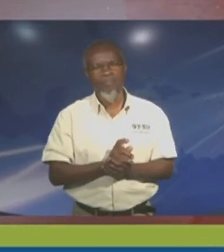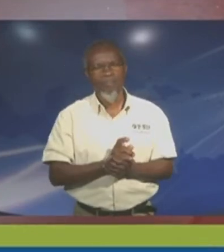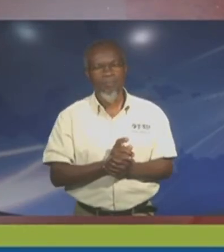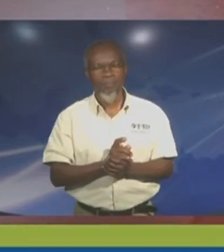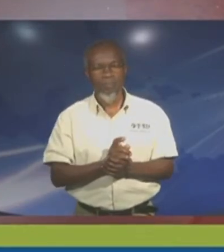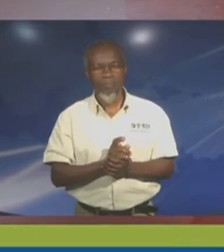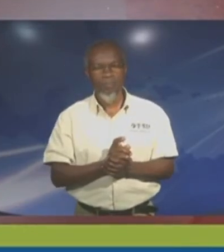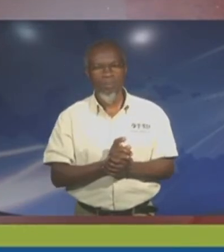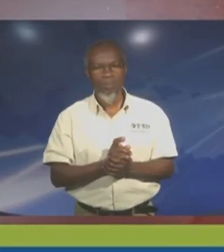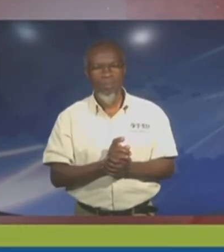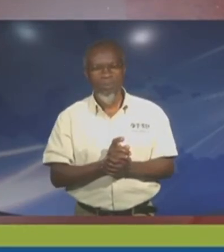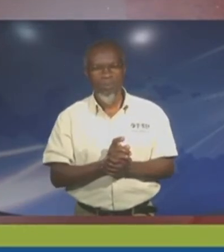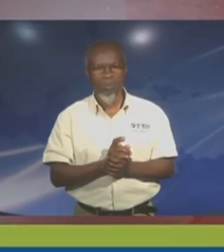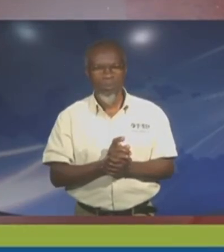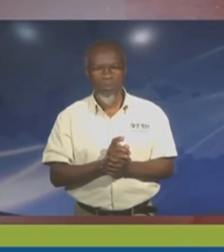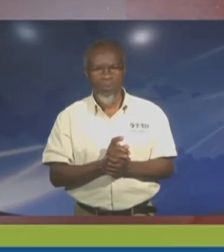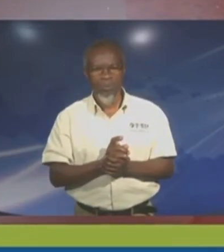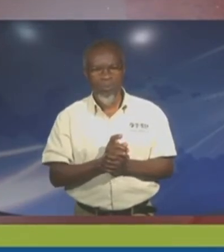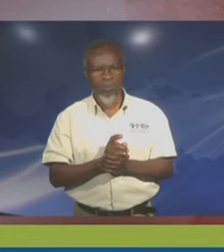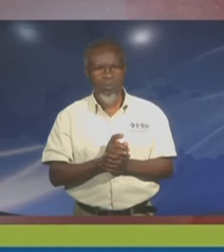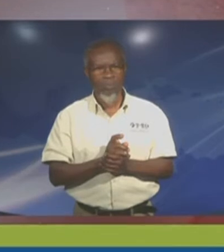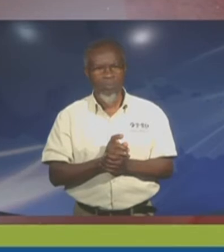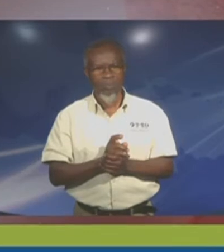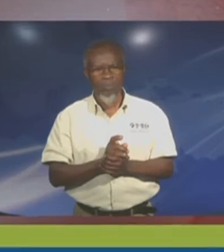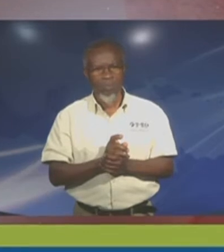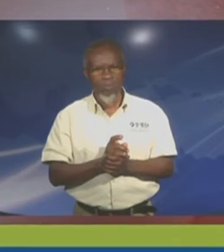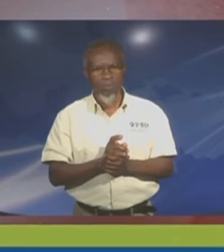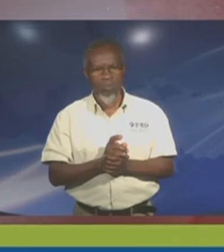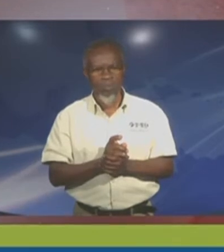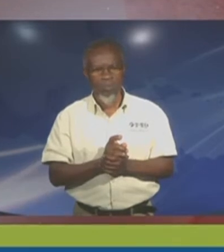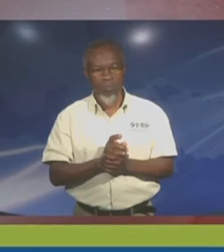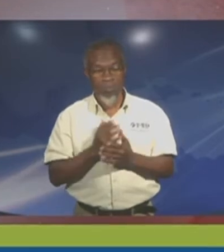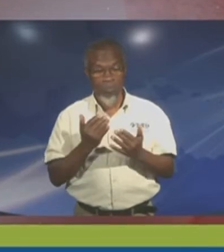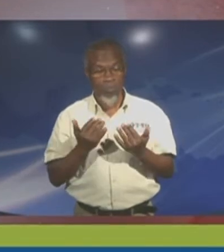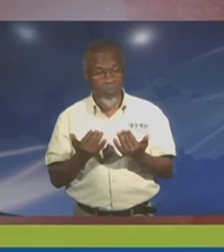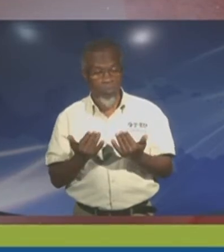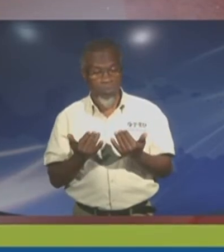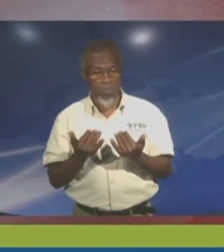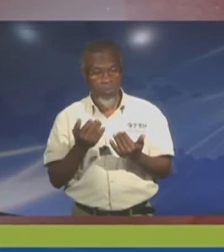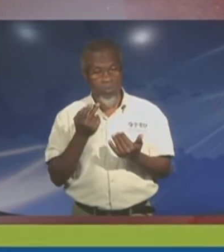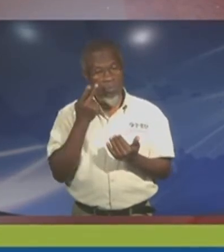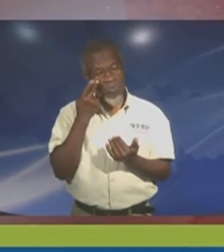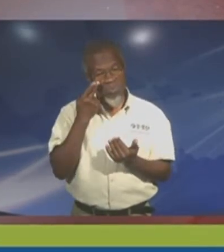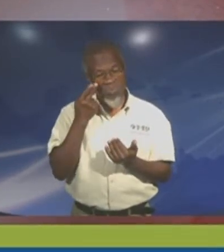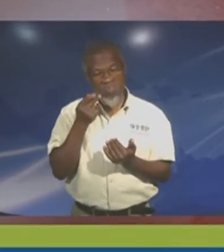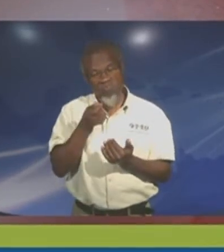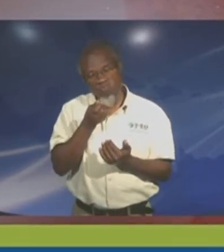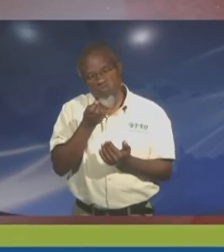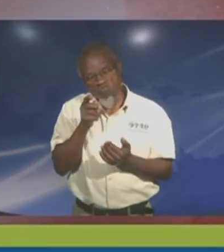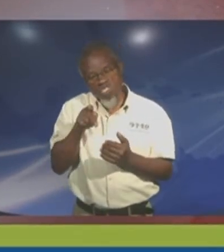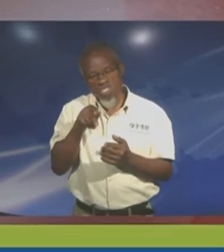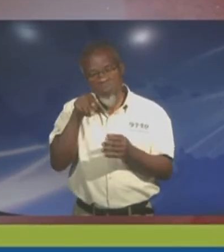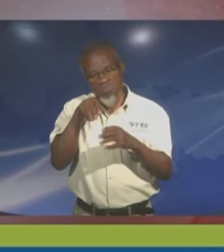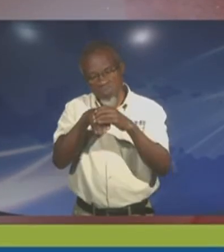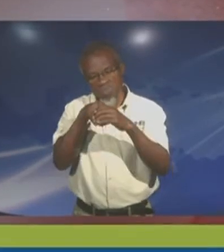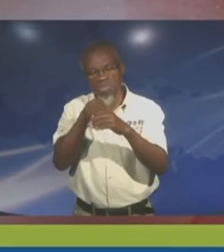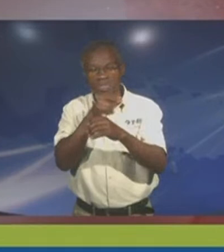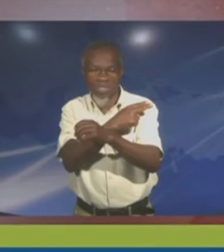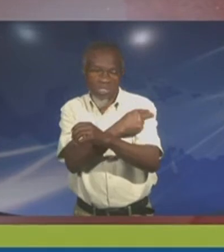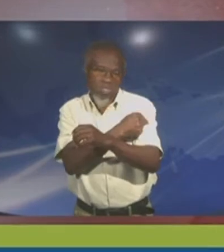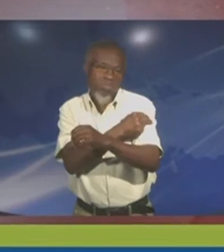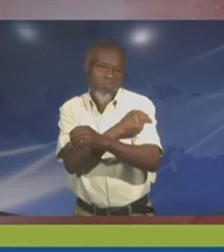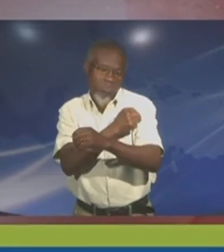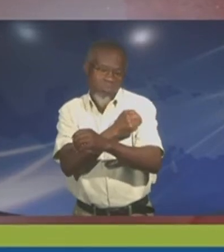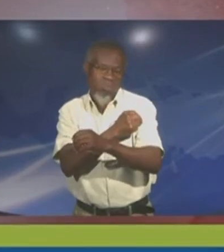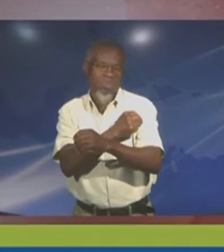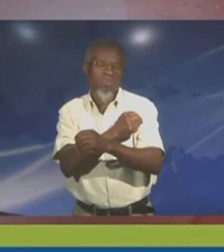and corresponding to the now initiation, hopefully, of a downward trend in hospitalizations due to severe